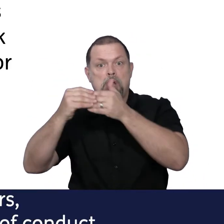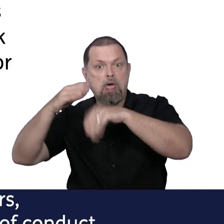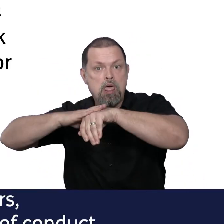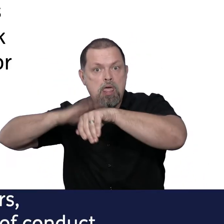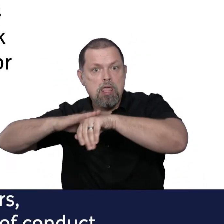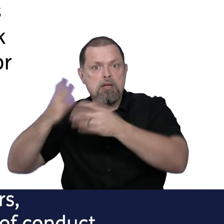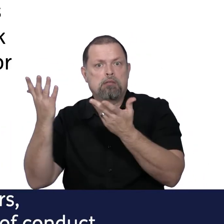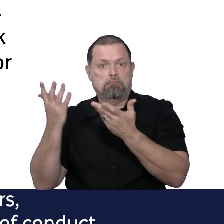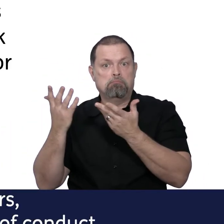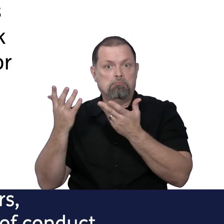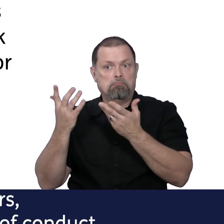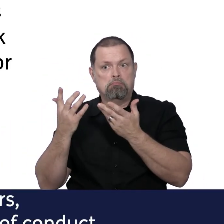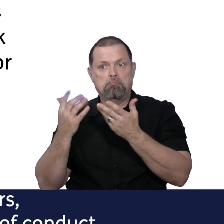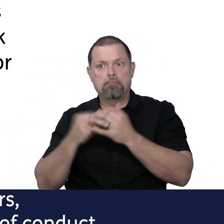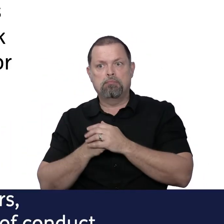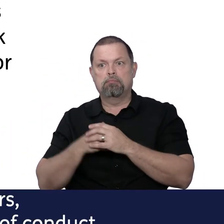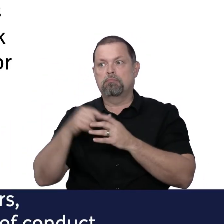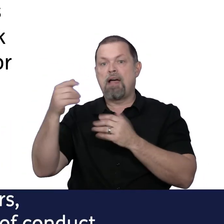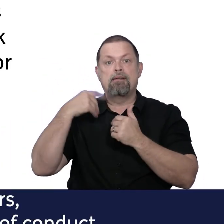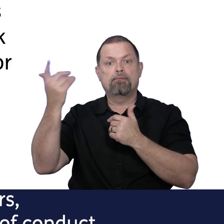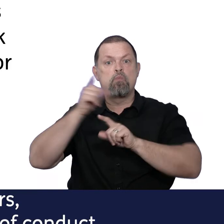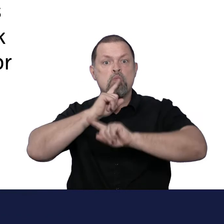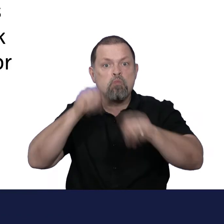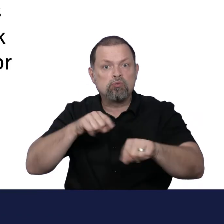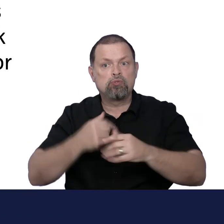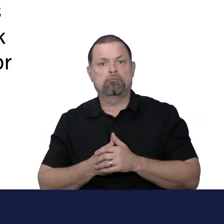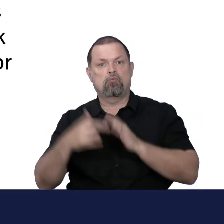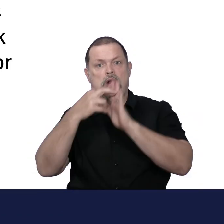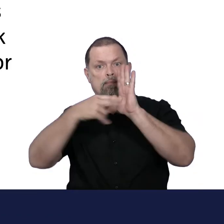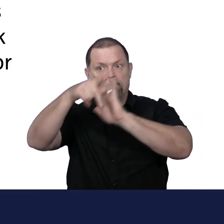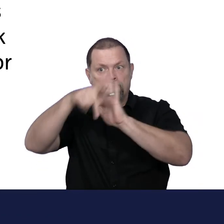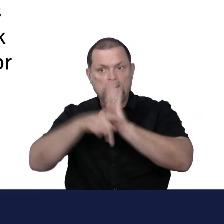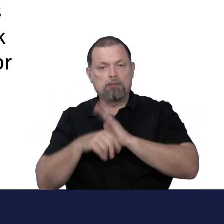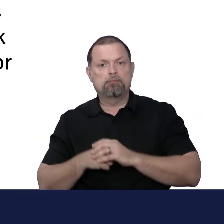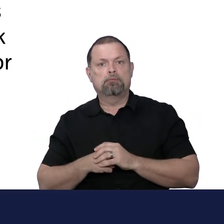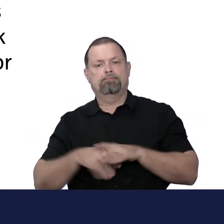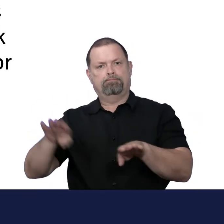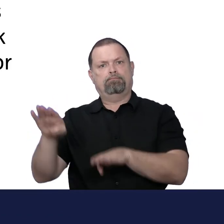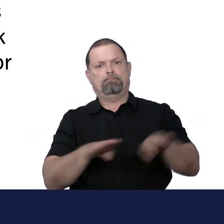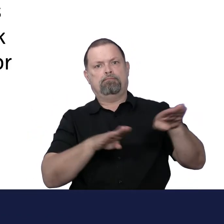orders, regulatory policies, and codes of conduct.